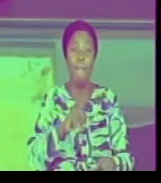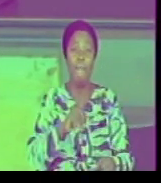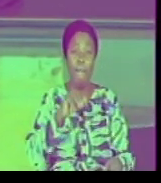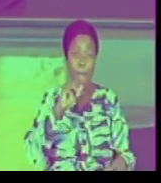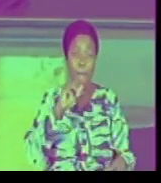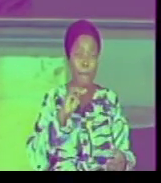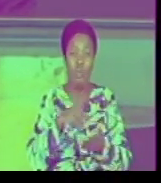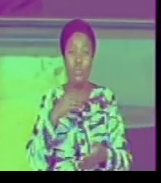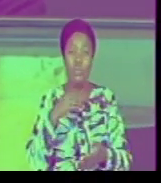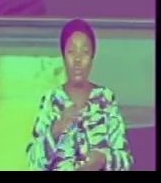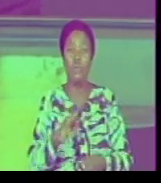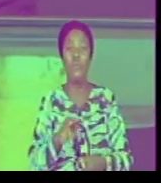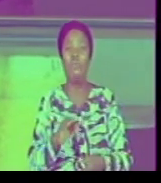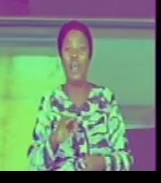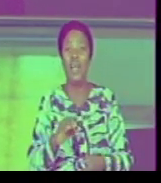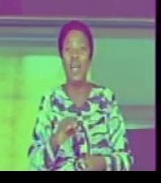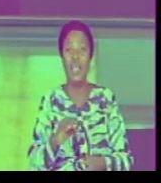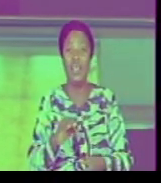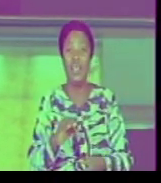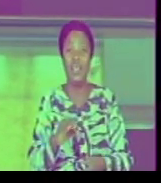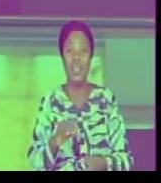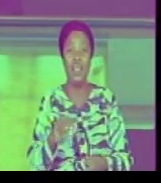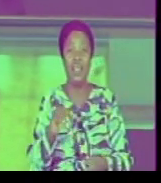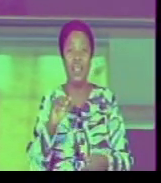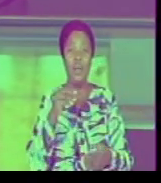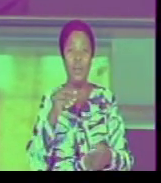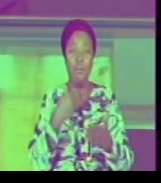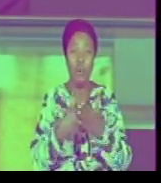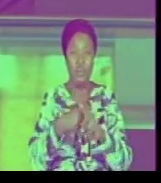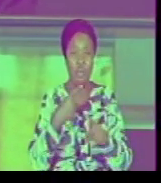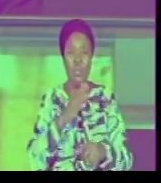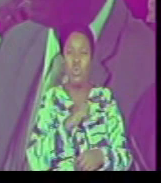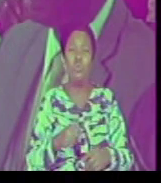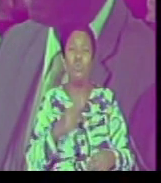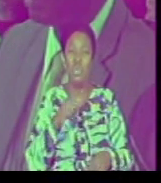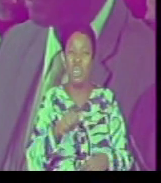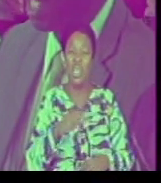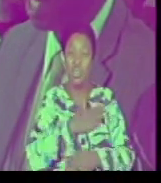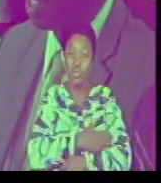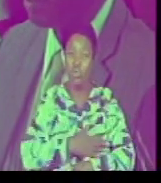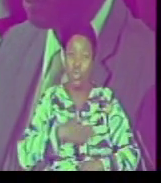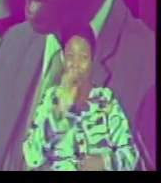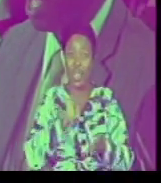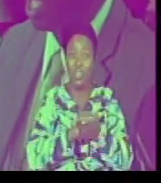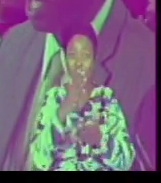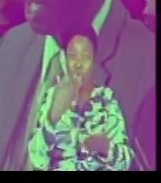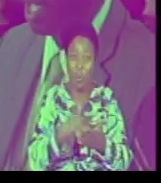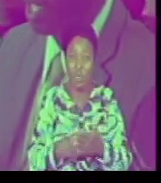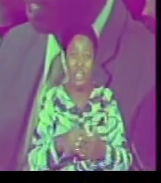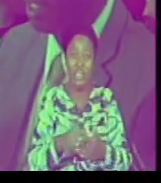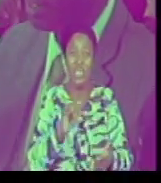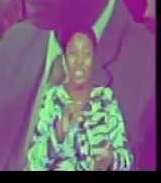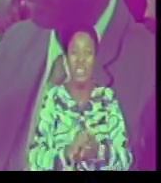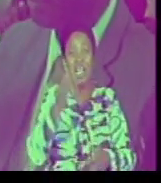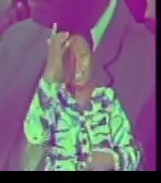the spending of your money. That sickness, go in Jesus' name.